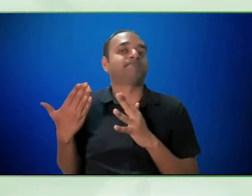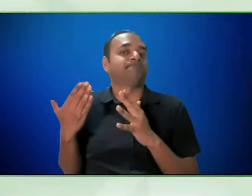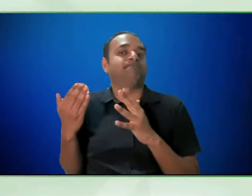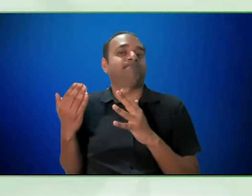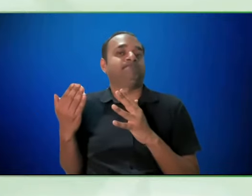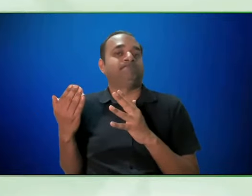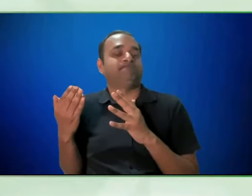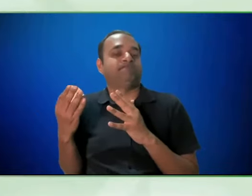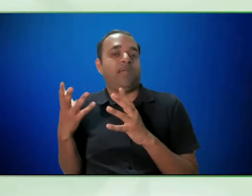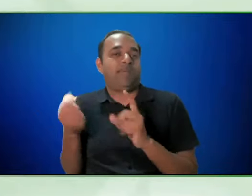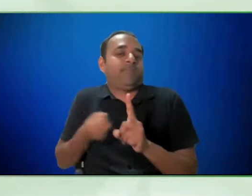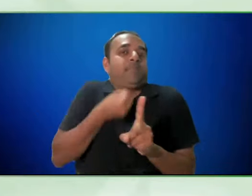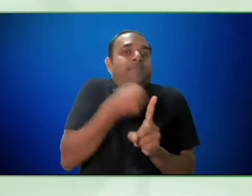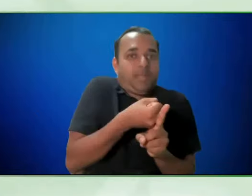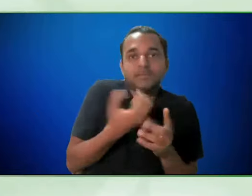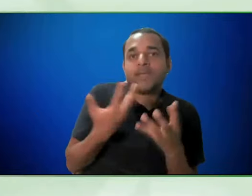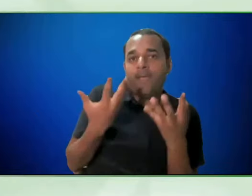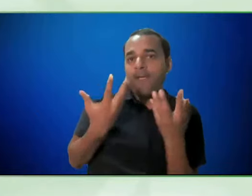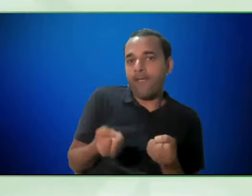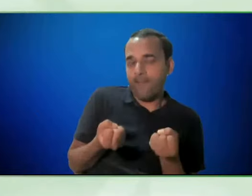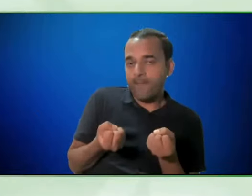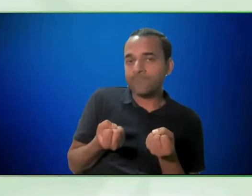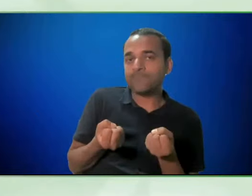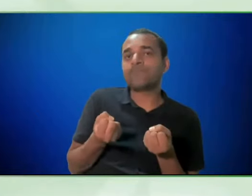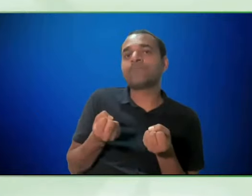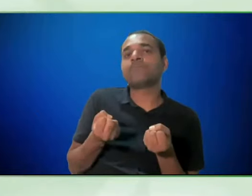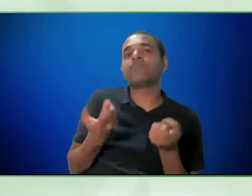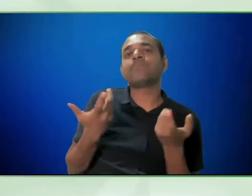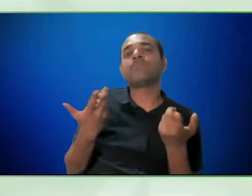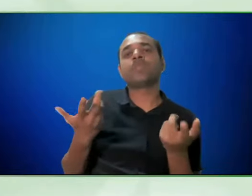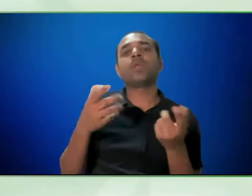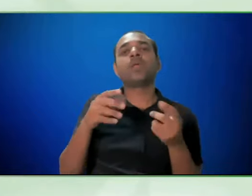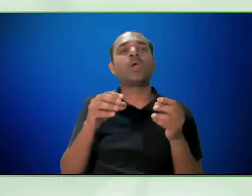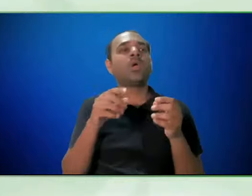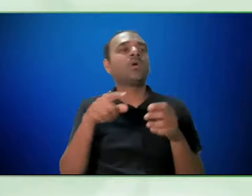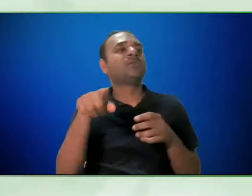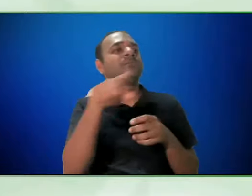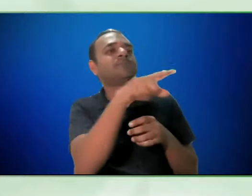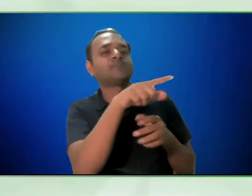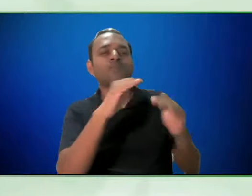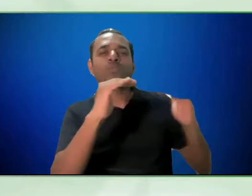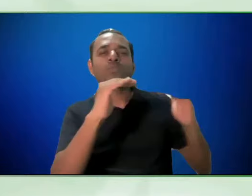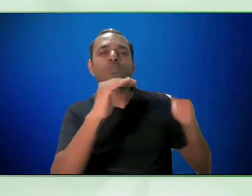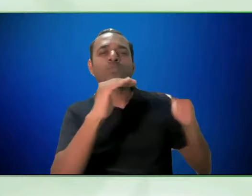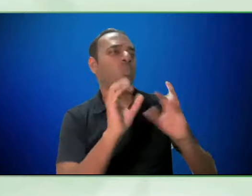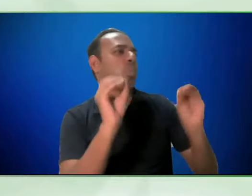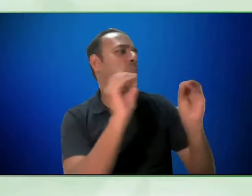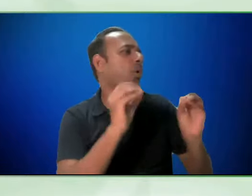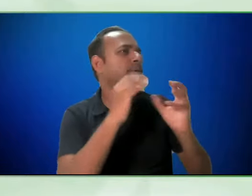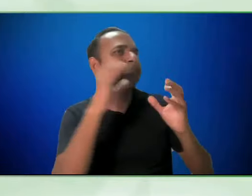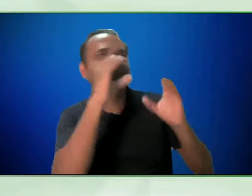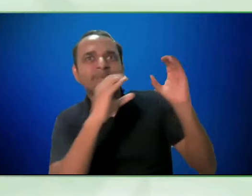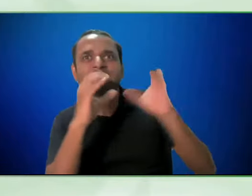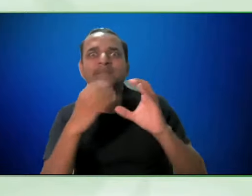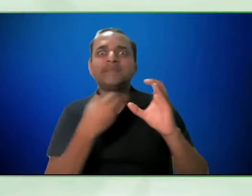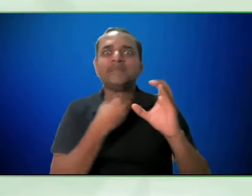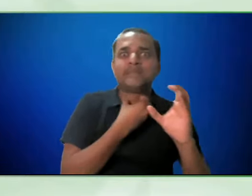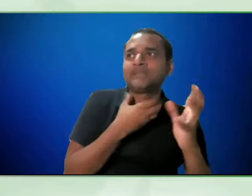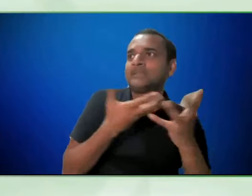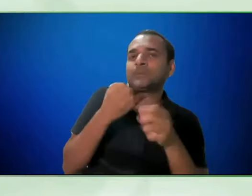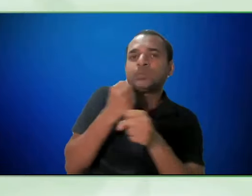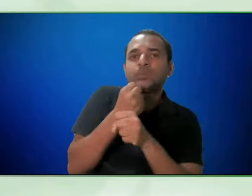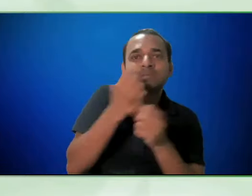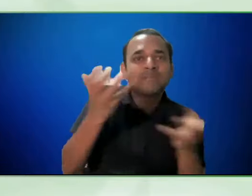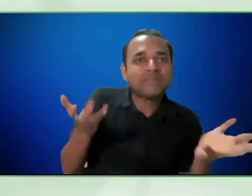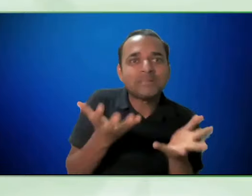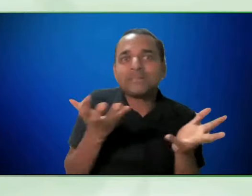something we need to develop the measures in many ways. But I think the main benefit of our studies or mapping is